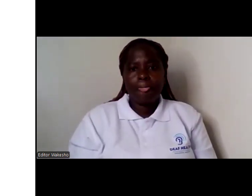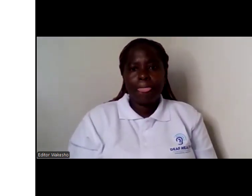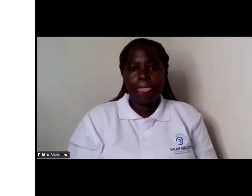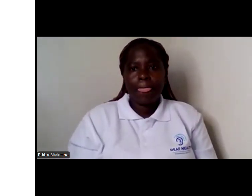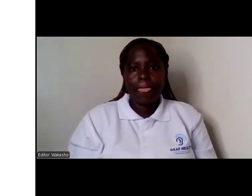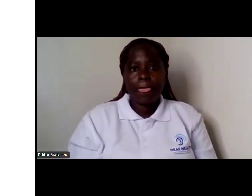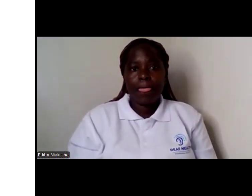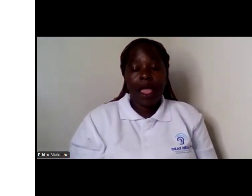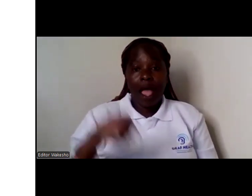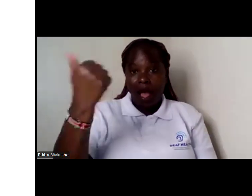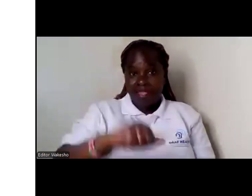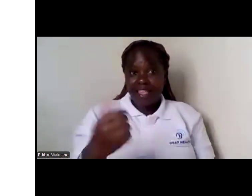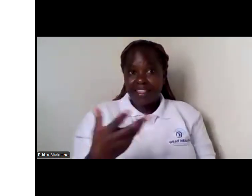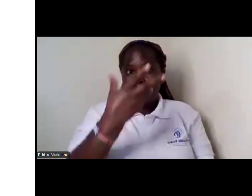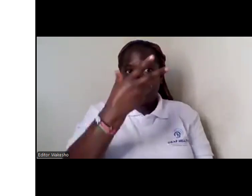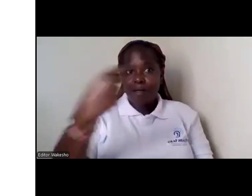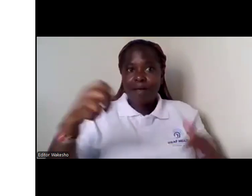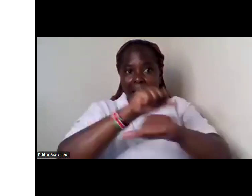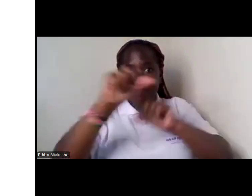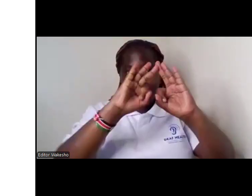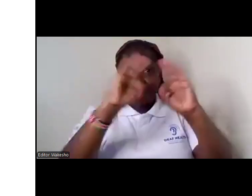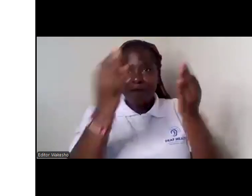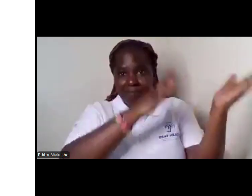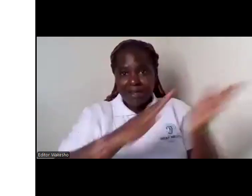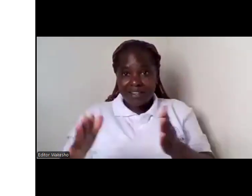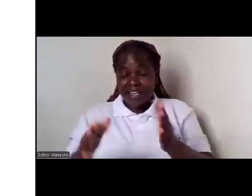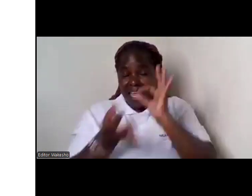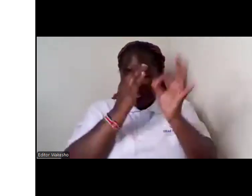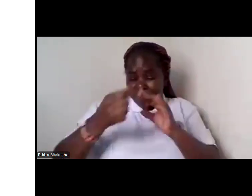Maybe another myth I hear a lot is for ladies who tie tubes.